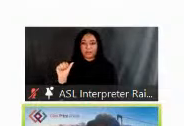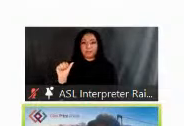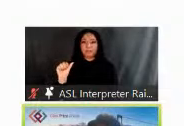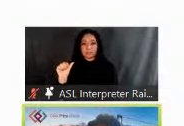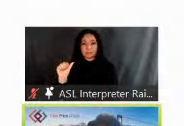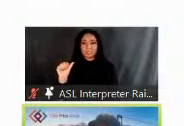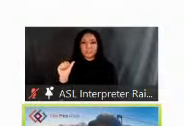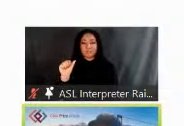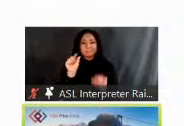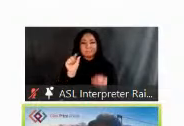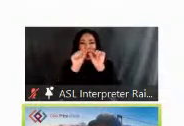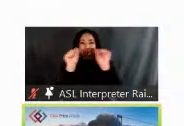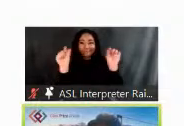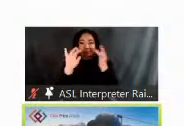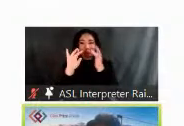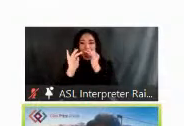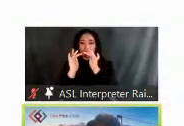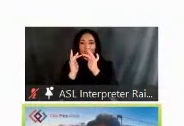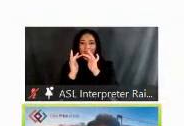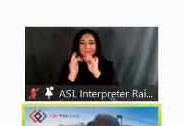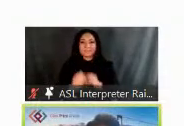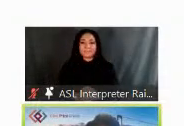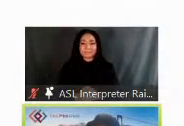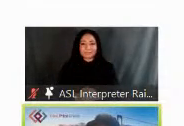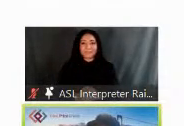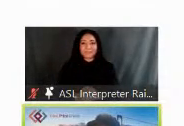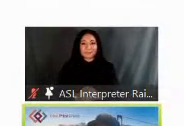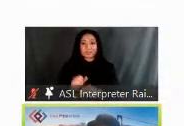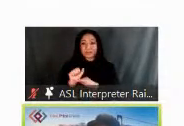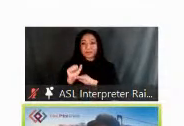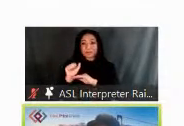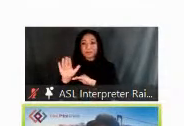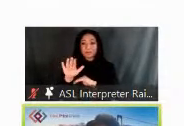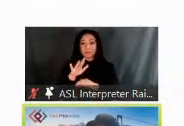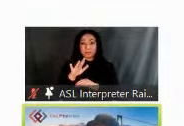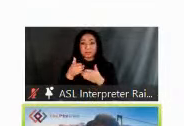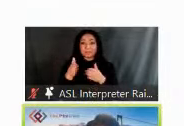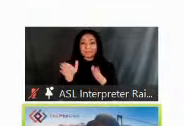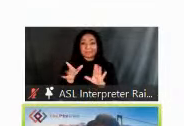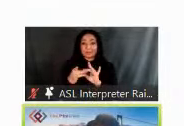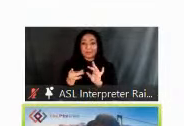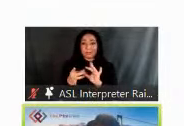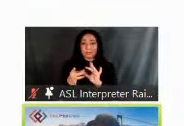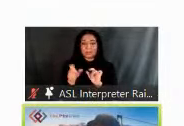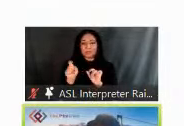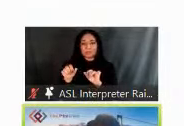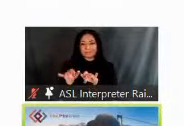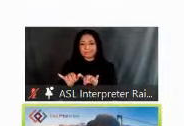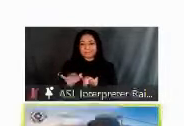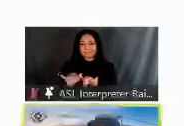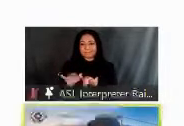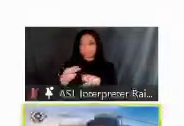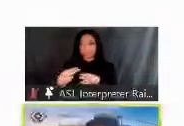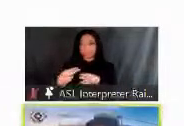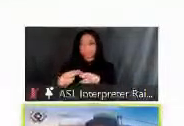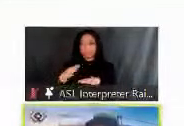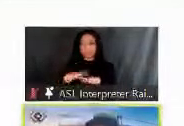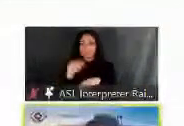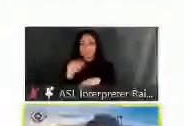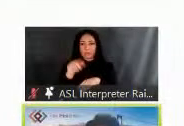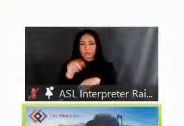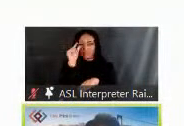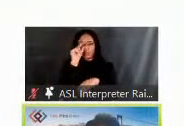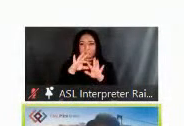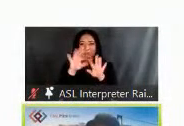GROUP.com/UPK in your web browser. To submit your public comment, you will need to enter your name on the Google form. All